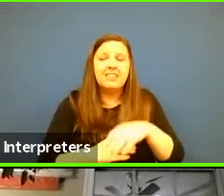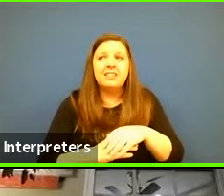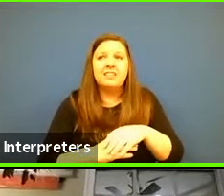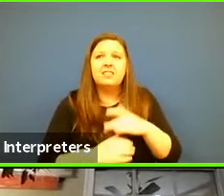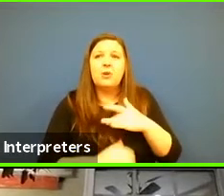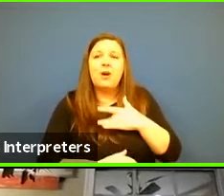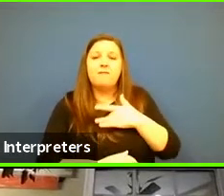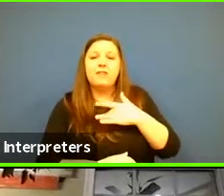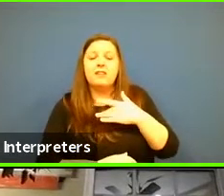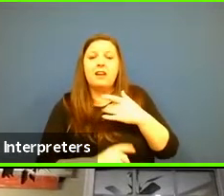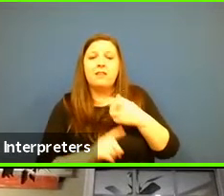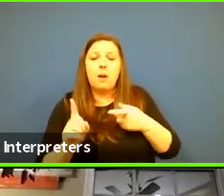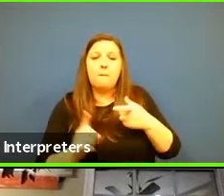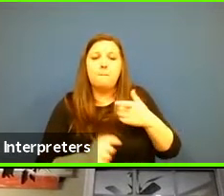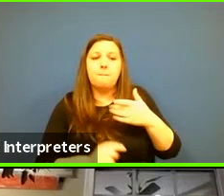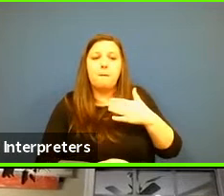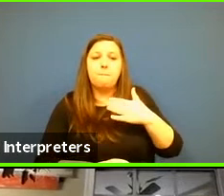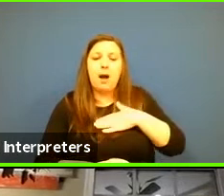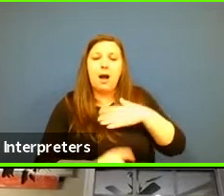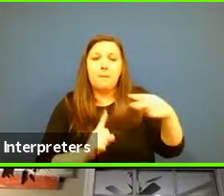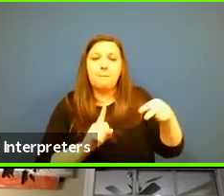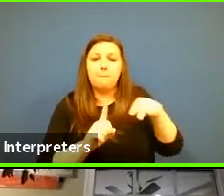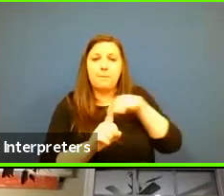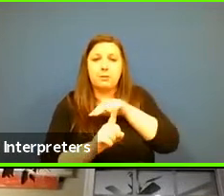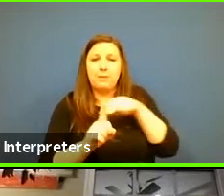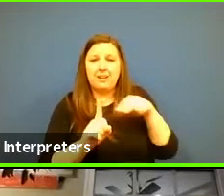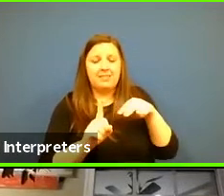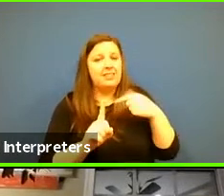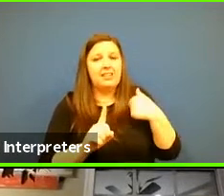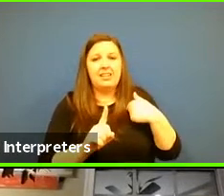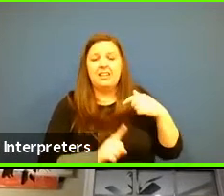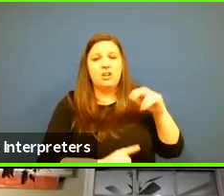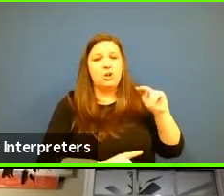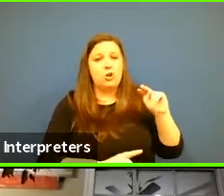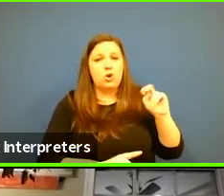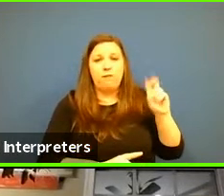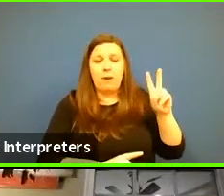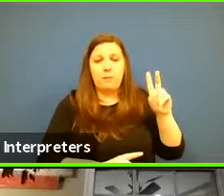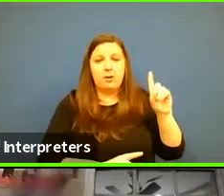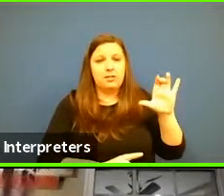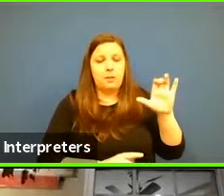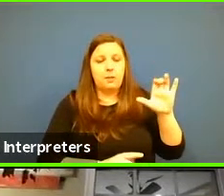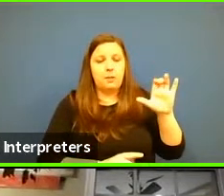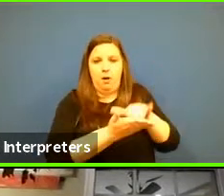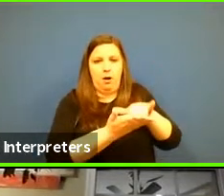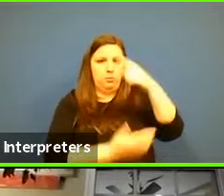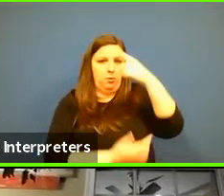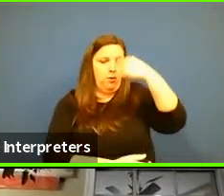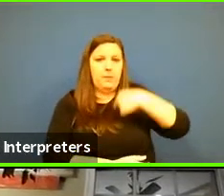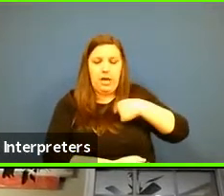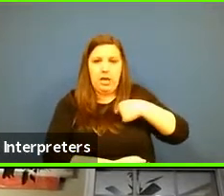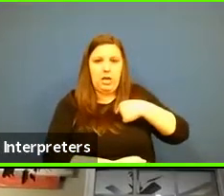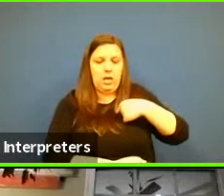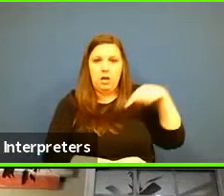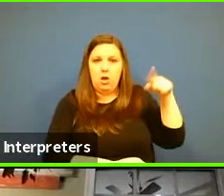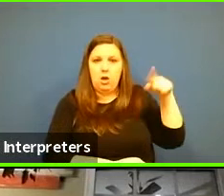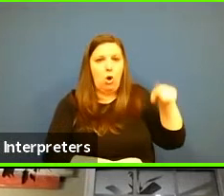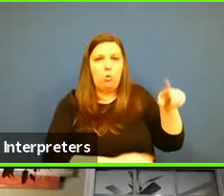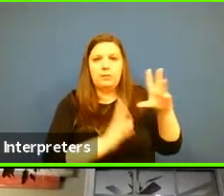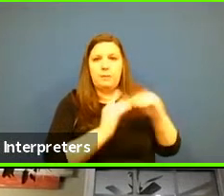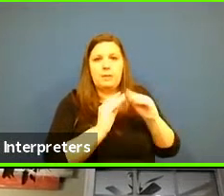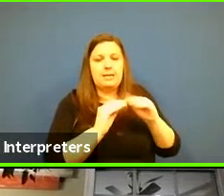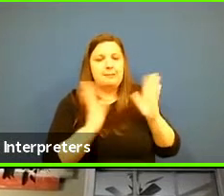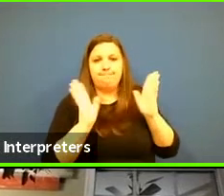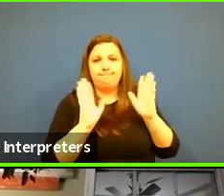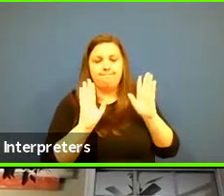from my standpoint, there's no way I can do it in November and December. Those 3 meetings, you can pull me out of the